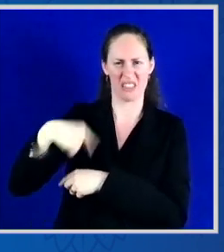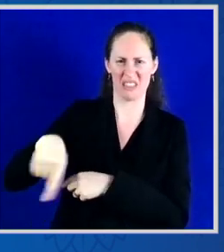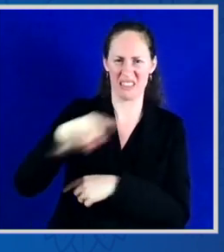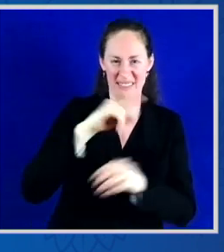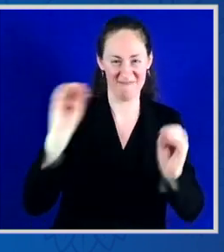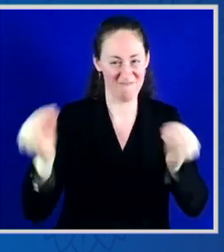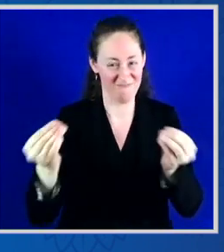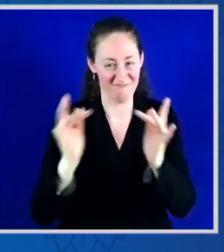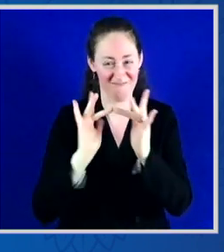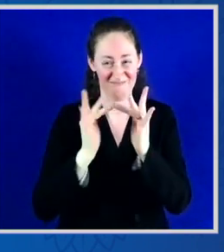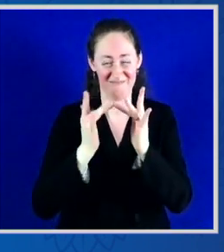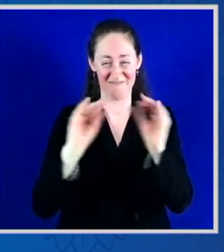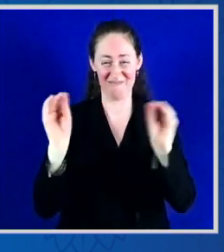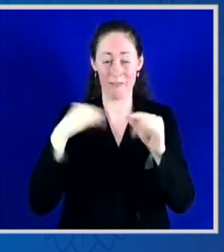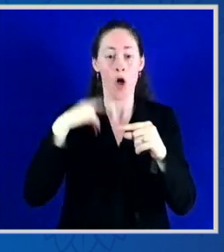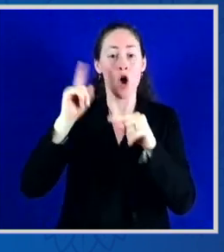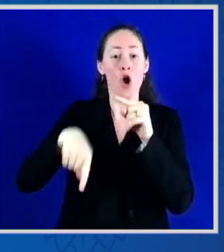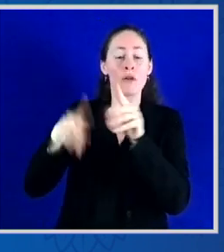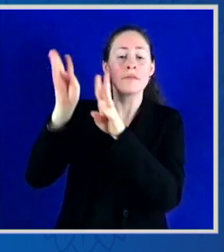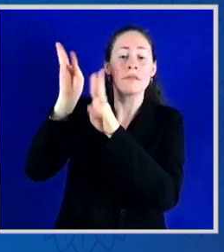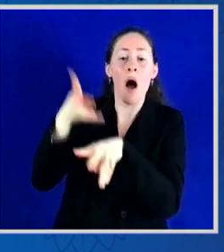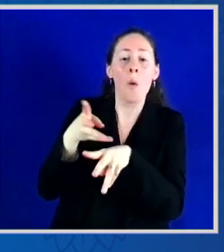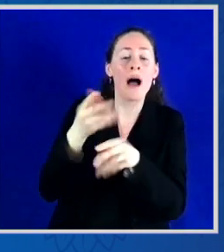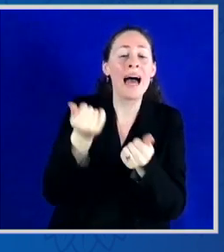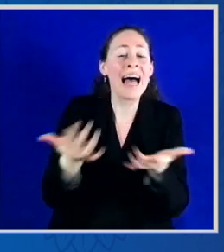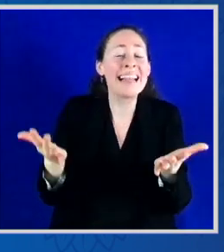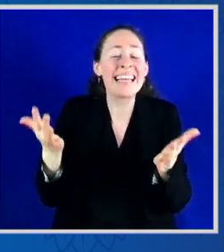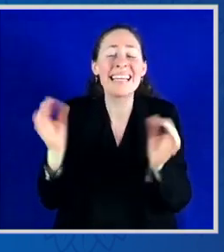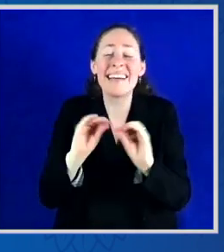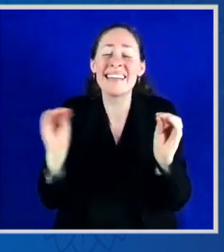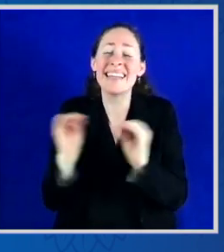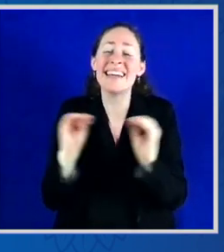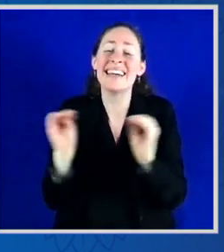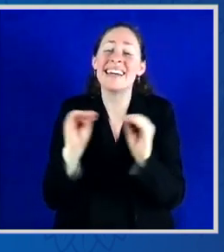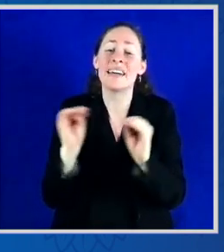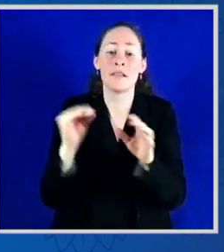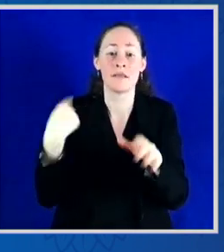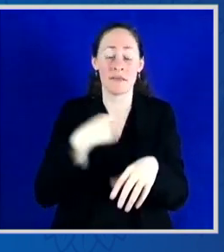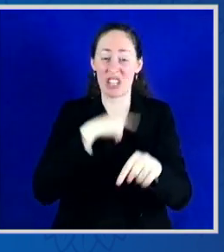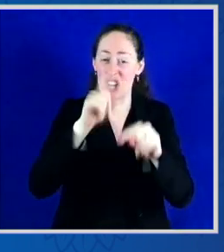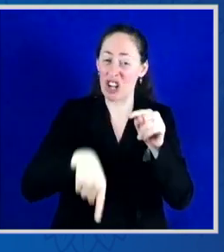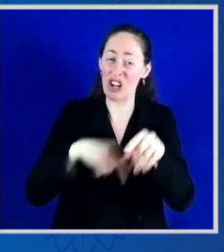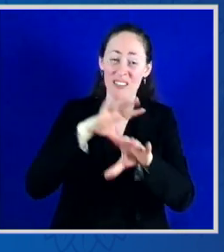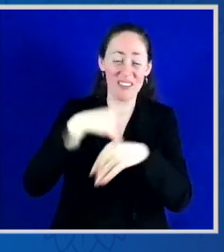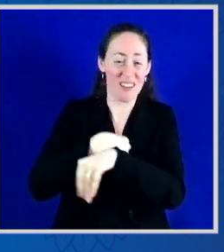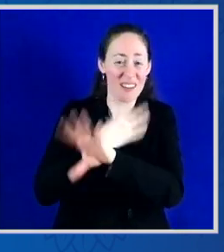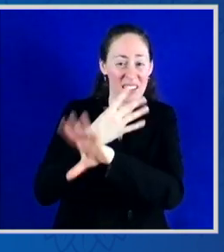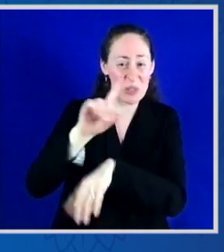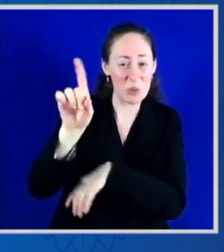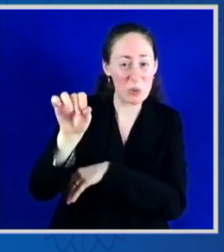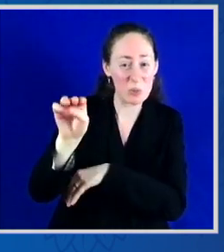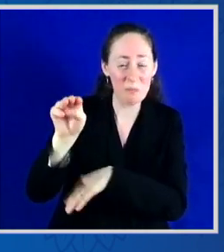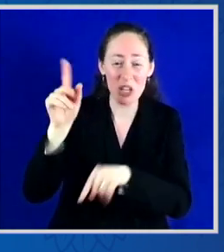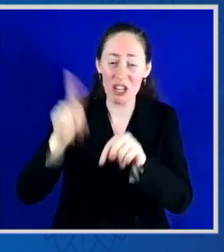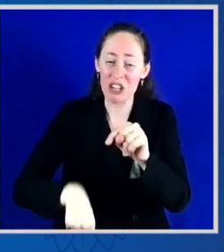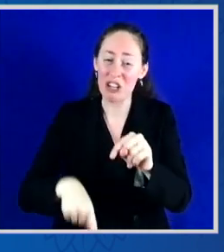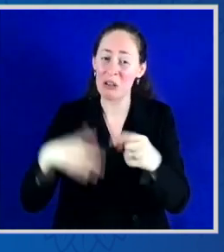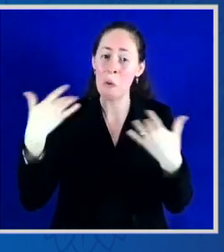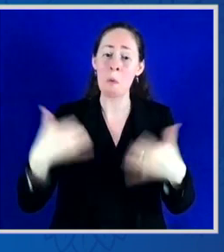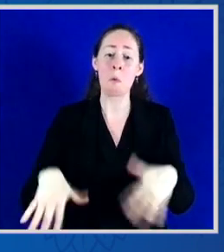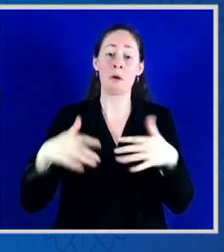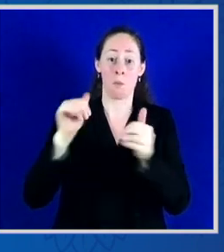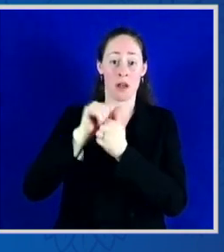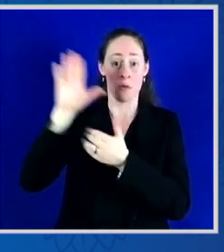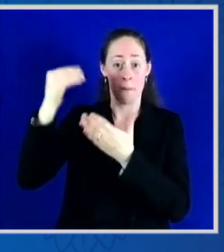downloading anything, much less a Zoom meeting. With the help of the FirstNet Authority and their contractors, there's now a